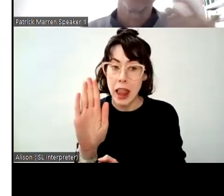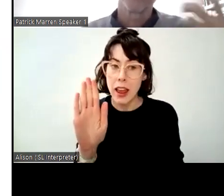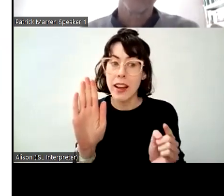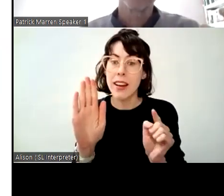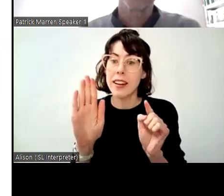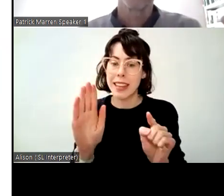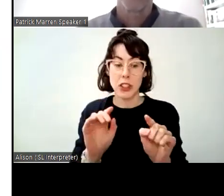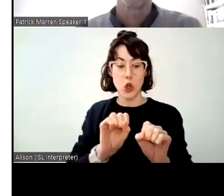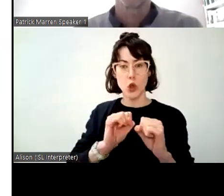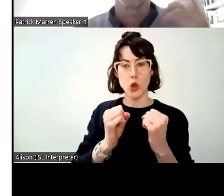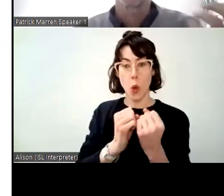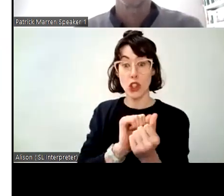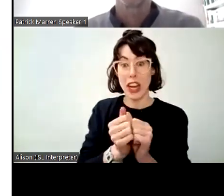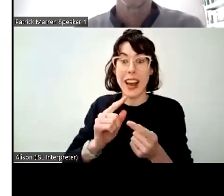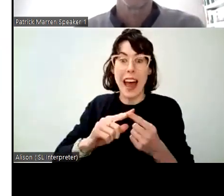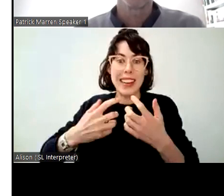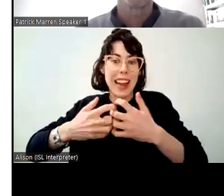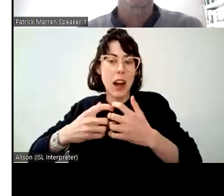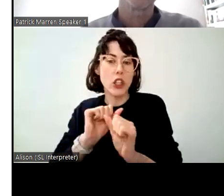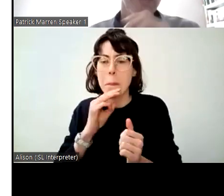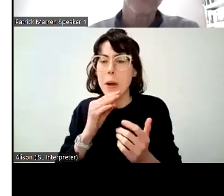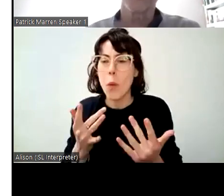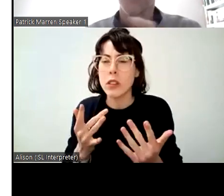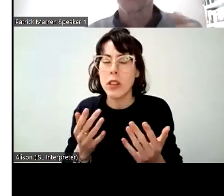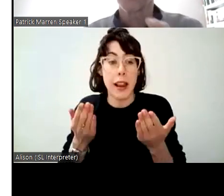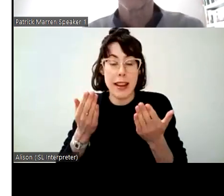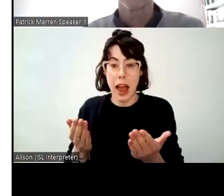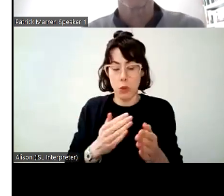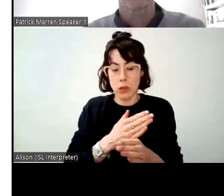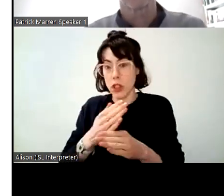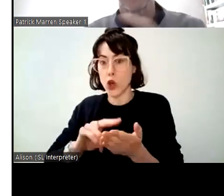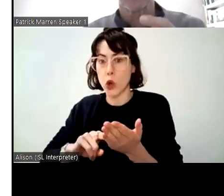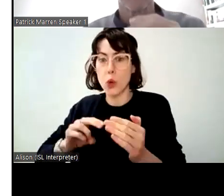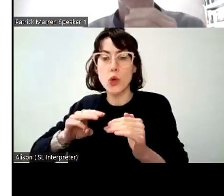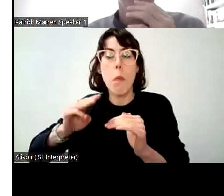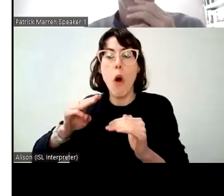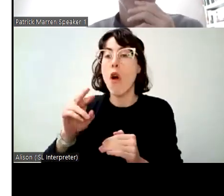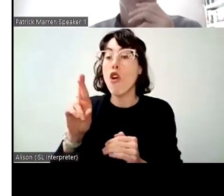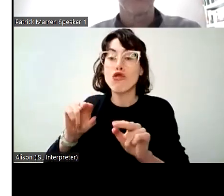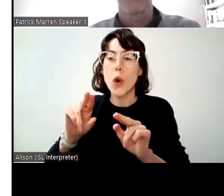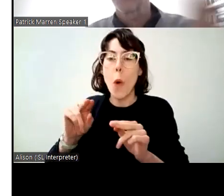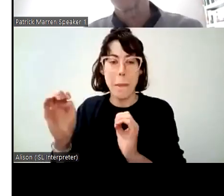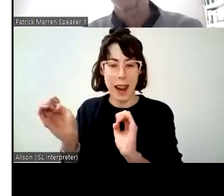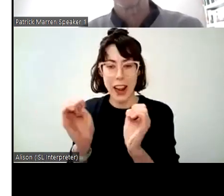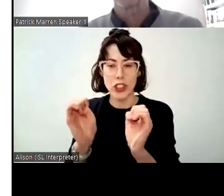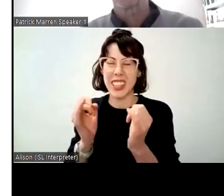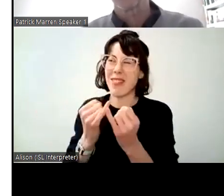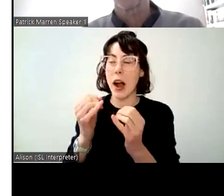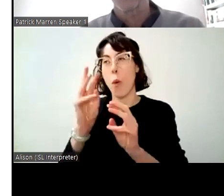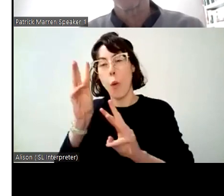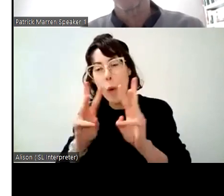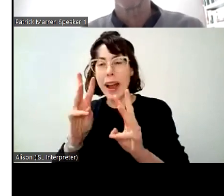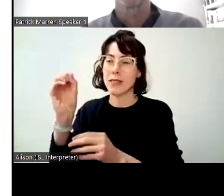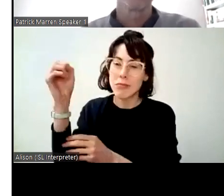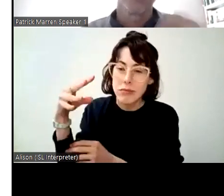and we look at one aspect of that, for instance, the move to renewables, we can see there are technical issues with switching over to renewables, issues around intermittency